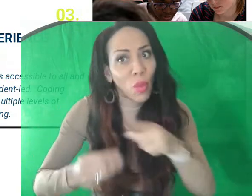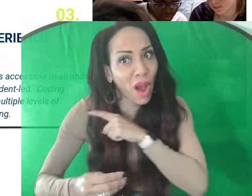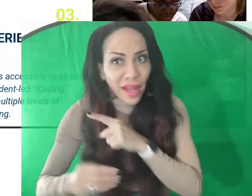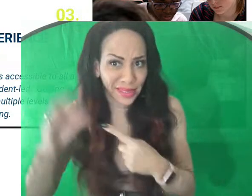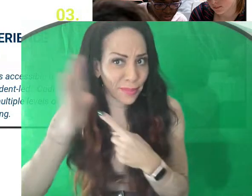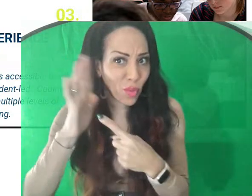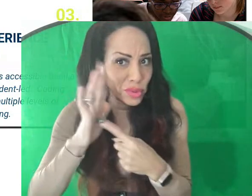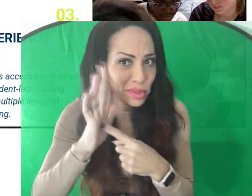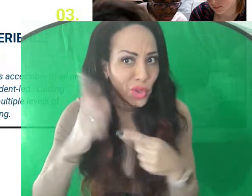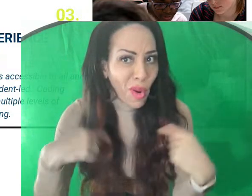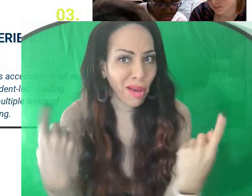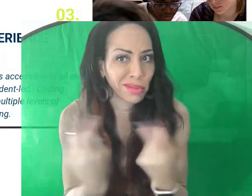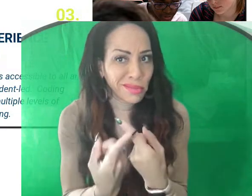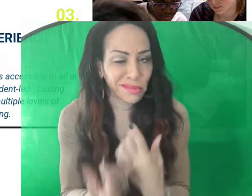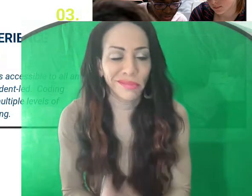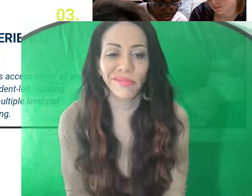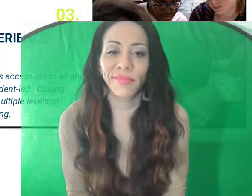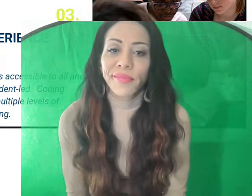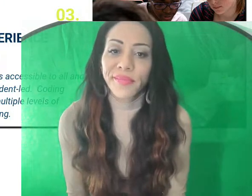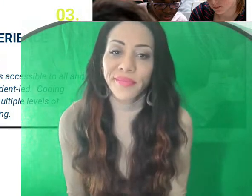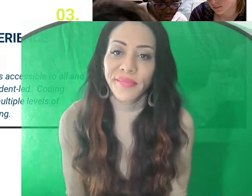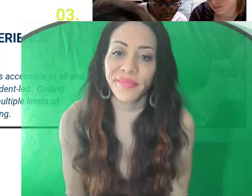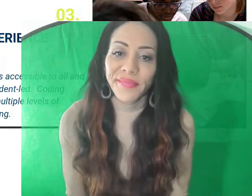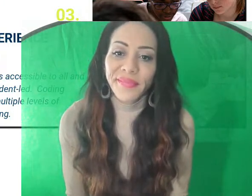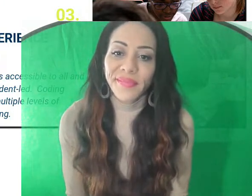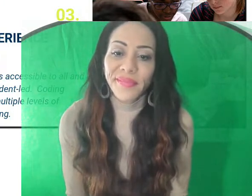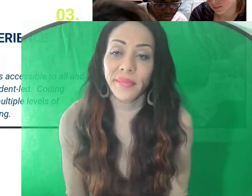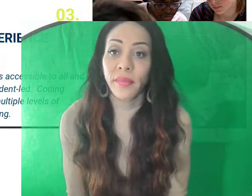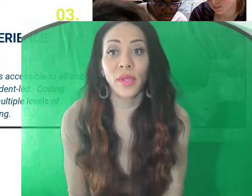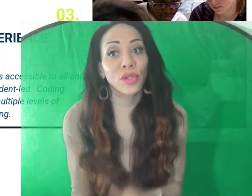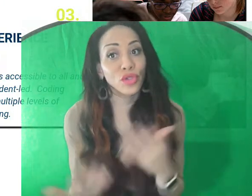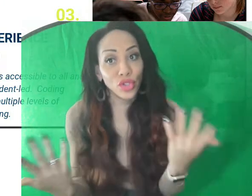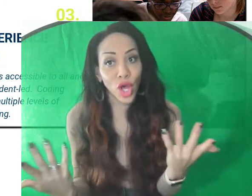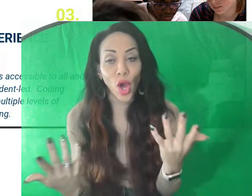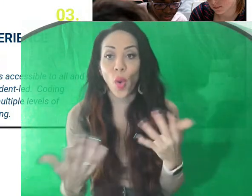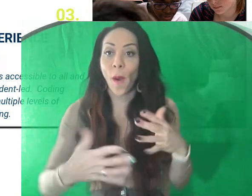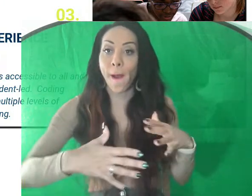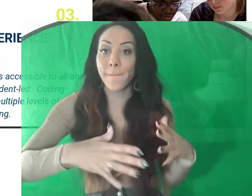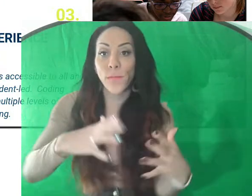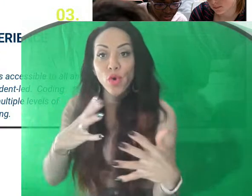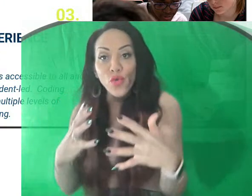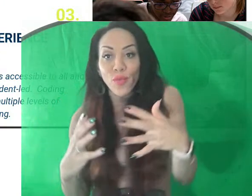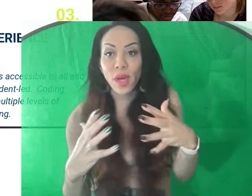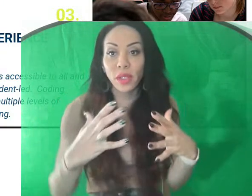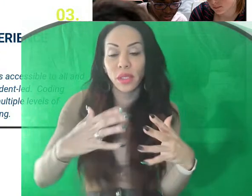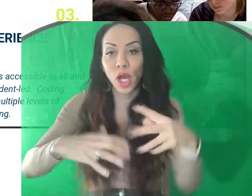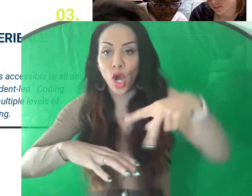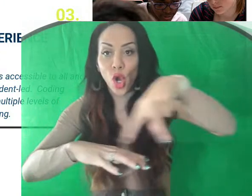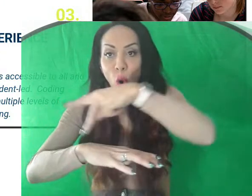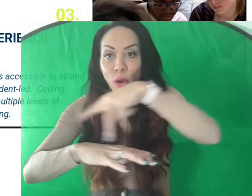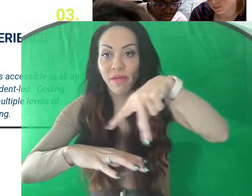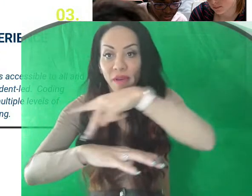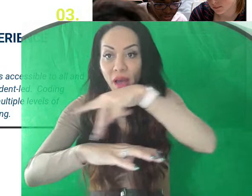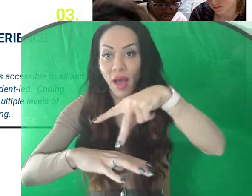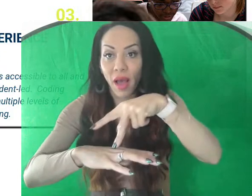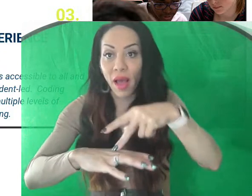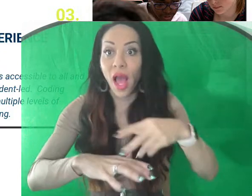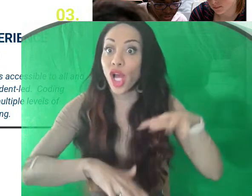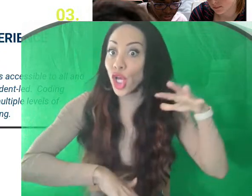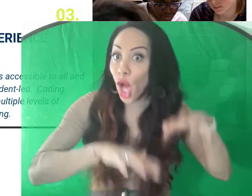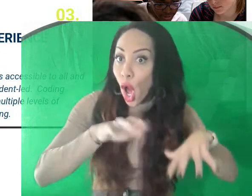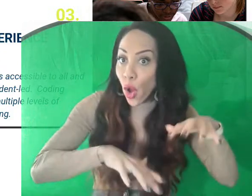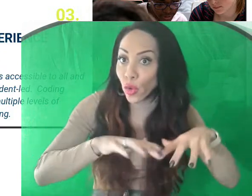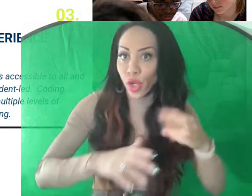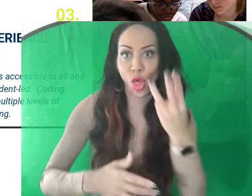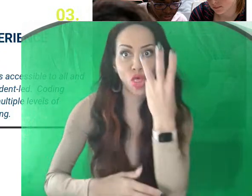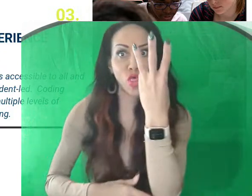really feel this value of the movement and choreography and the code to be valued in the room at the same time. So we really